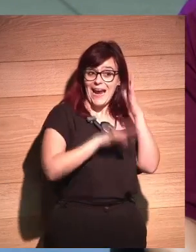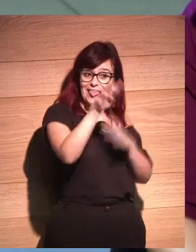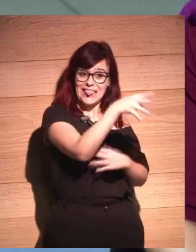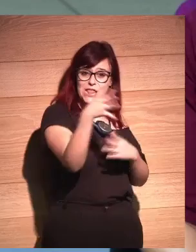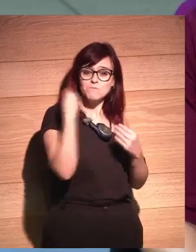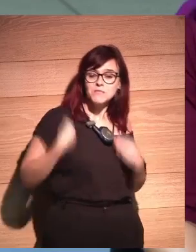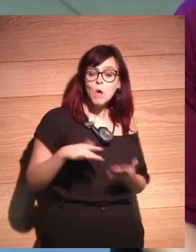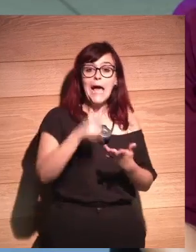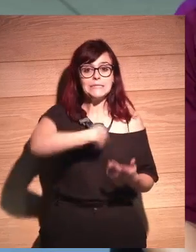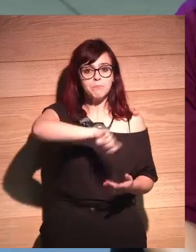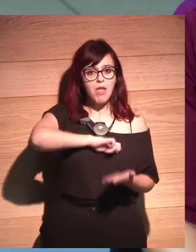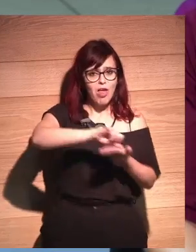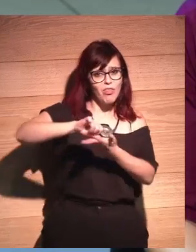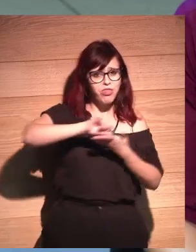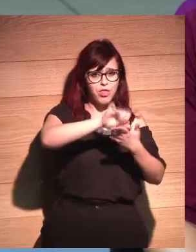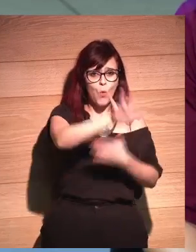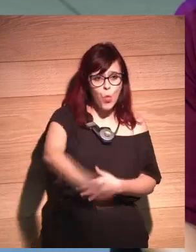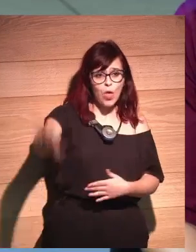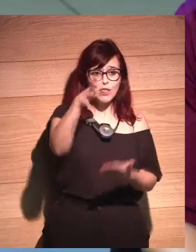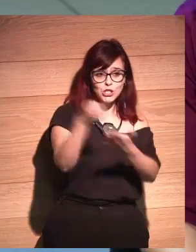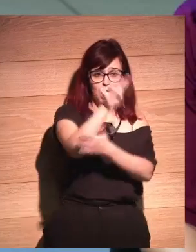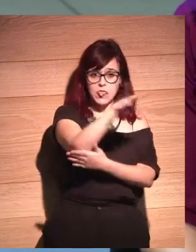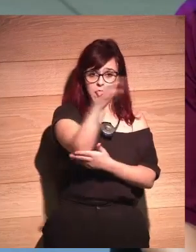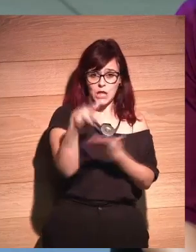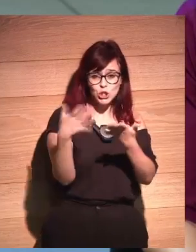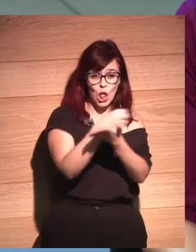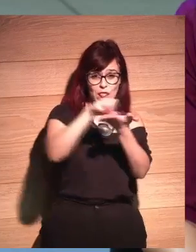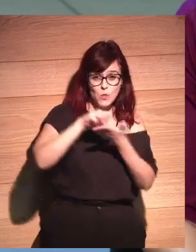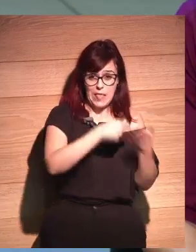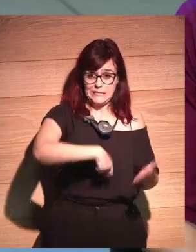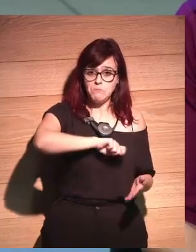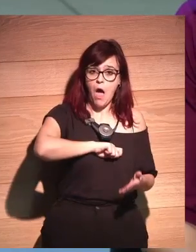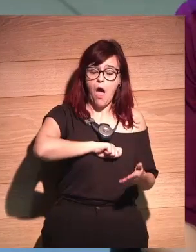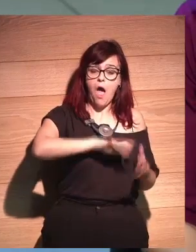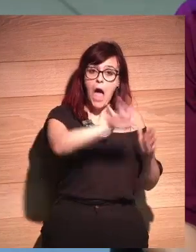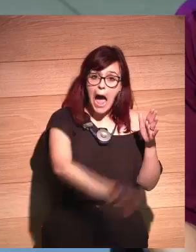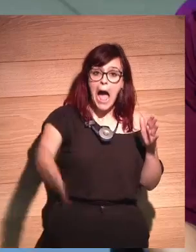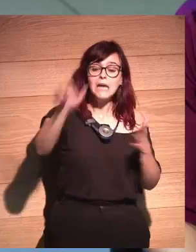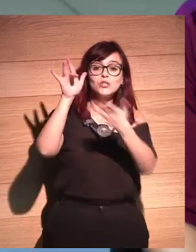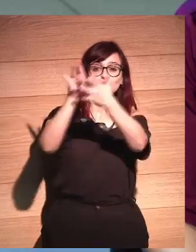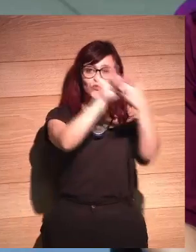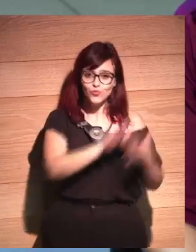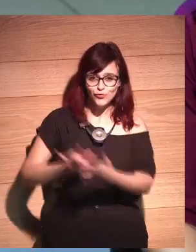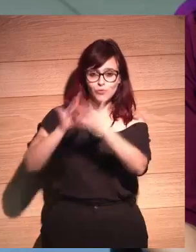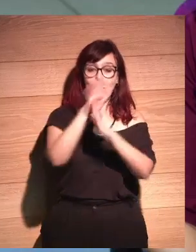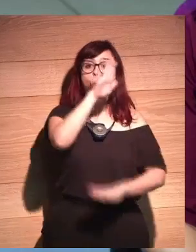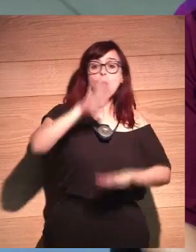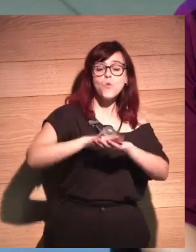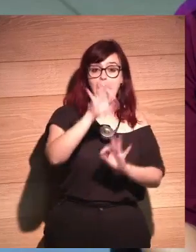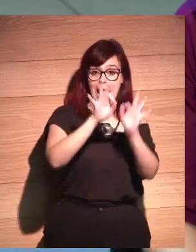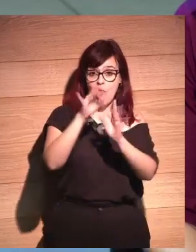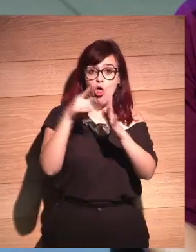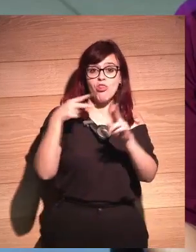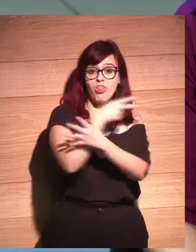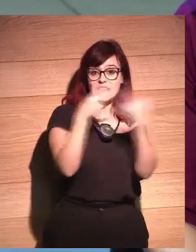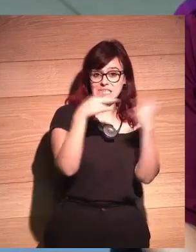long road ahead. We did the same exercise for all the different cities of Spain. We've got panels for each one